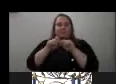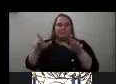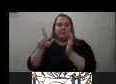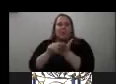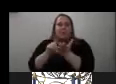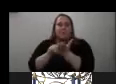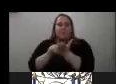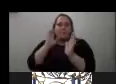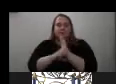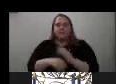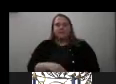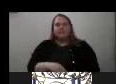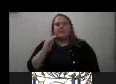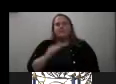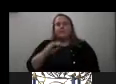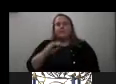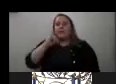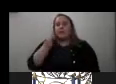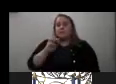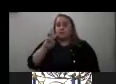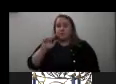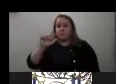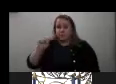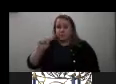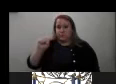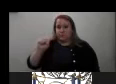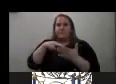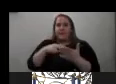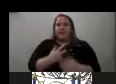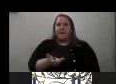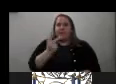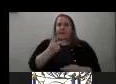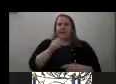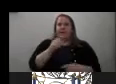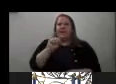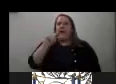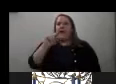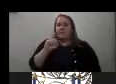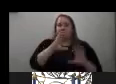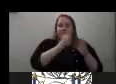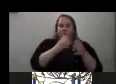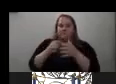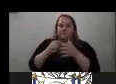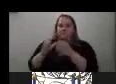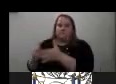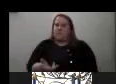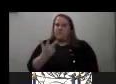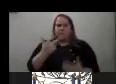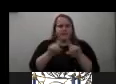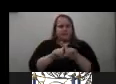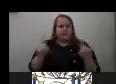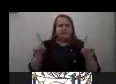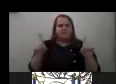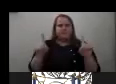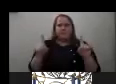So Jewels is a ballet in three acts, as we said, three very different pieces, very different